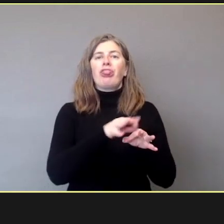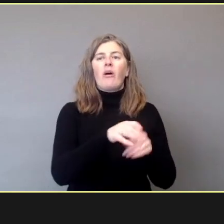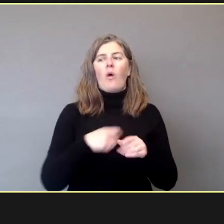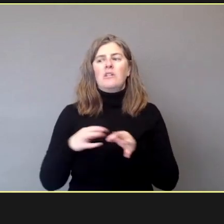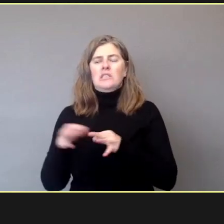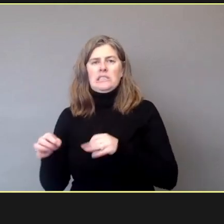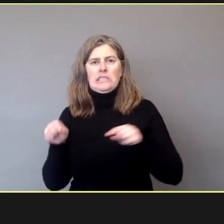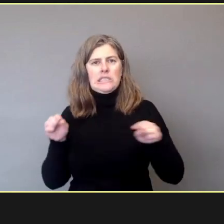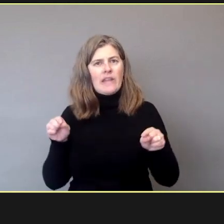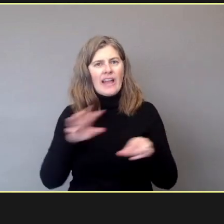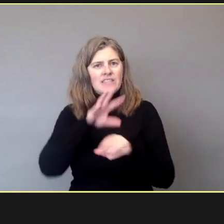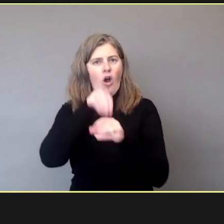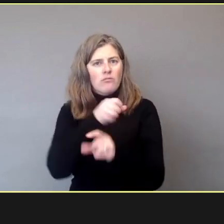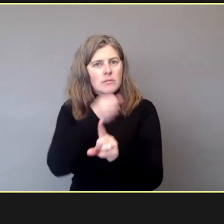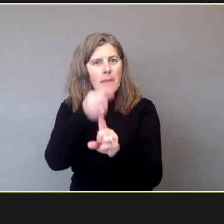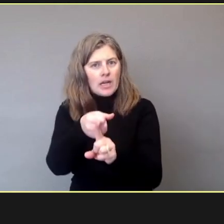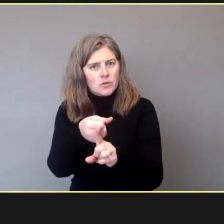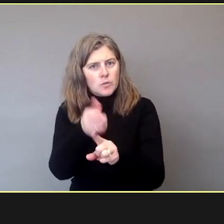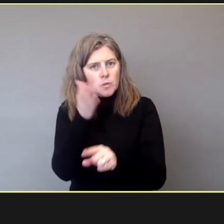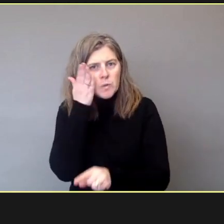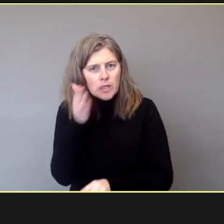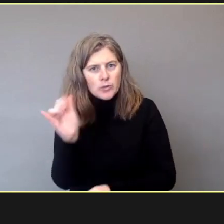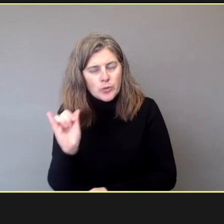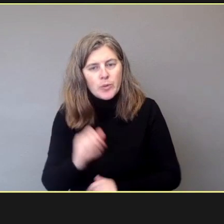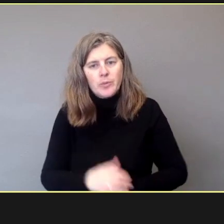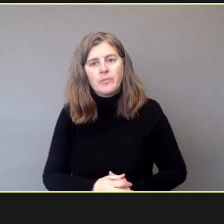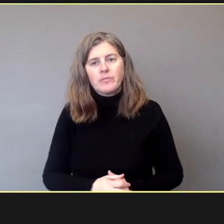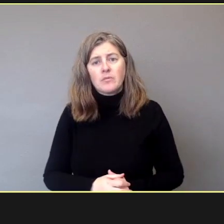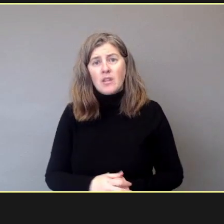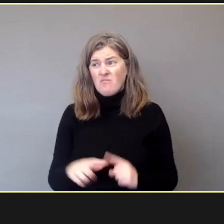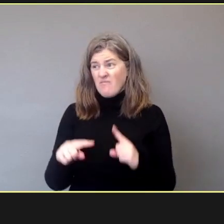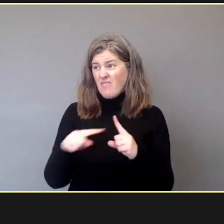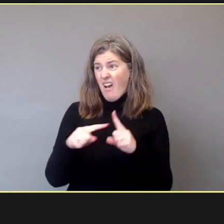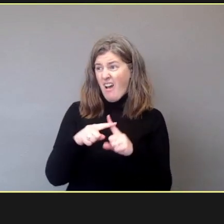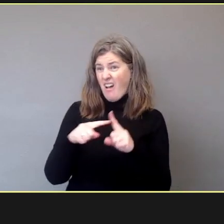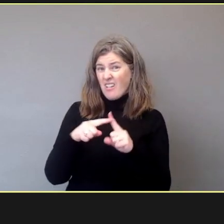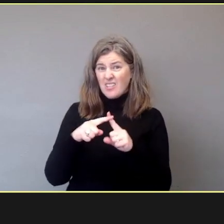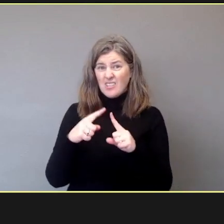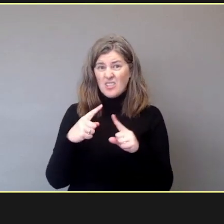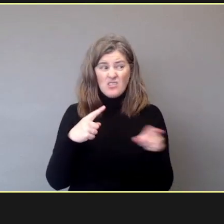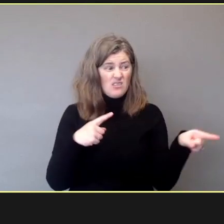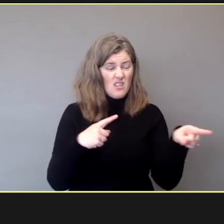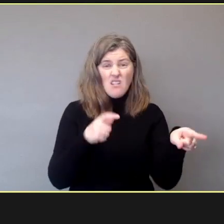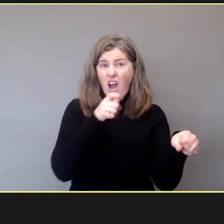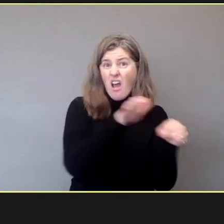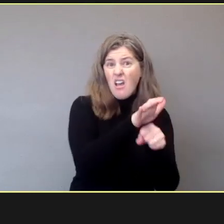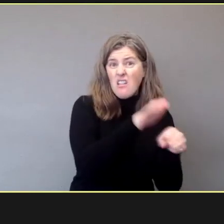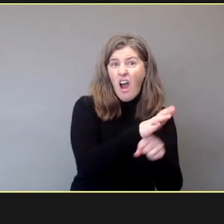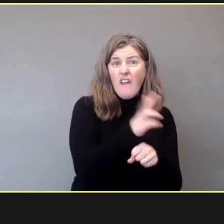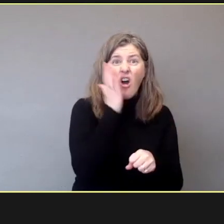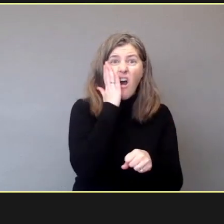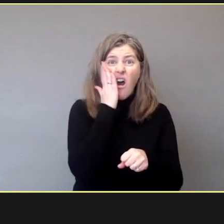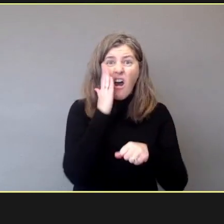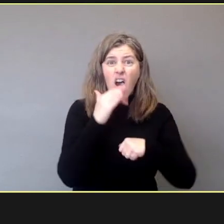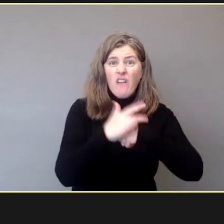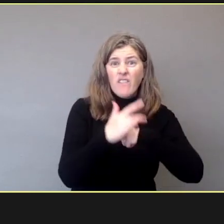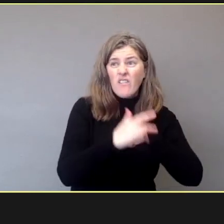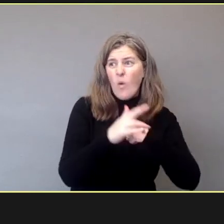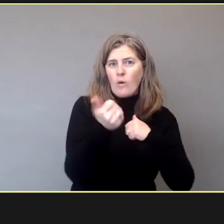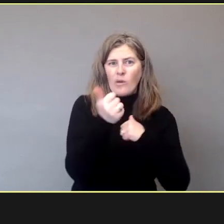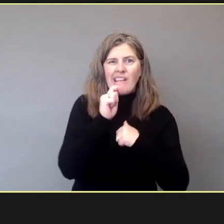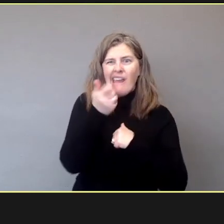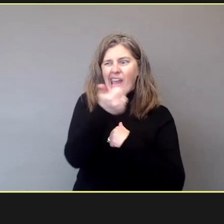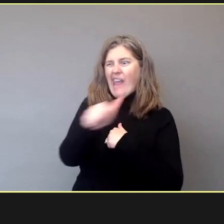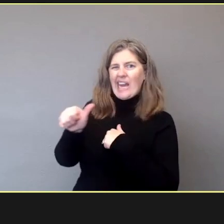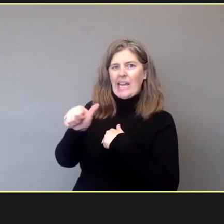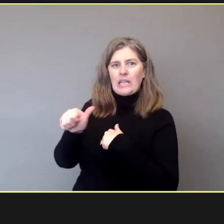at play. And then there's the fact that we don't have, enough hospital beds in New Mexico for any kind of situation